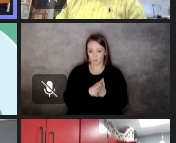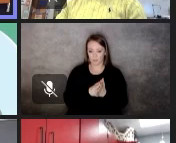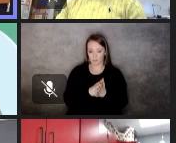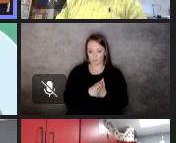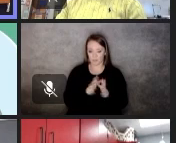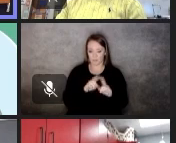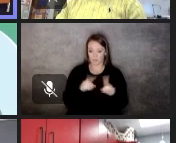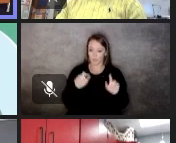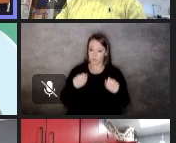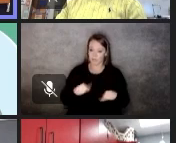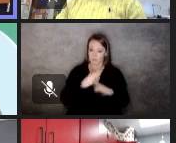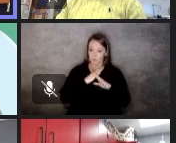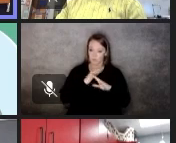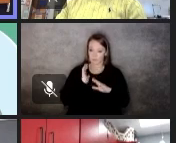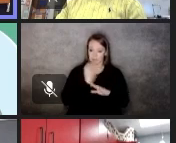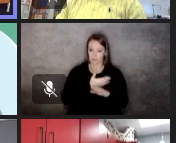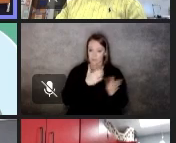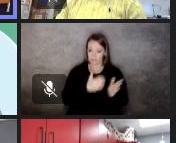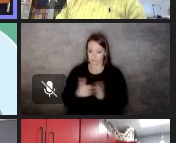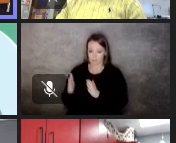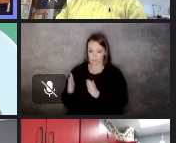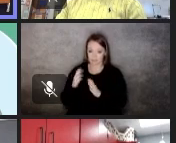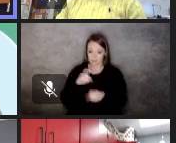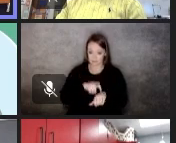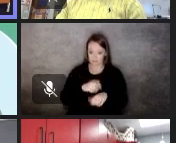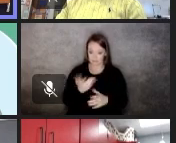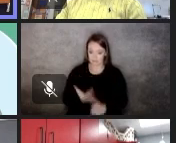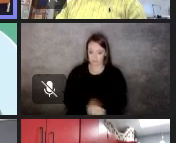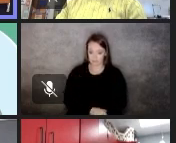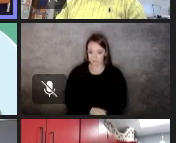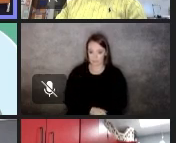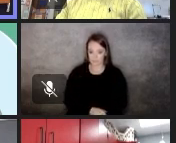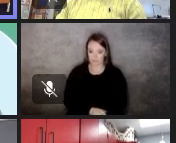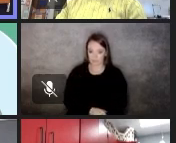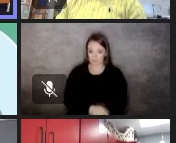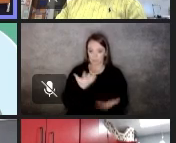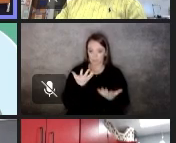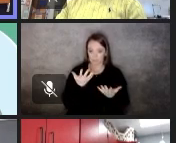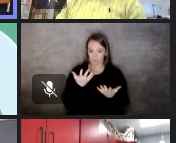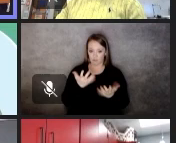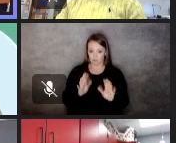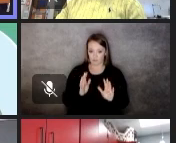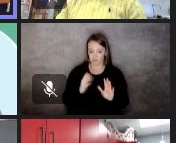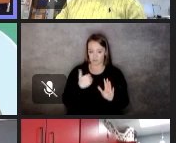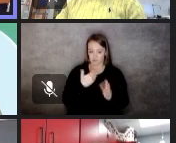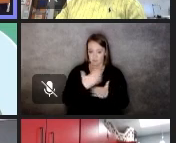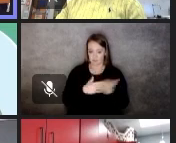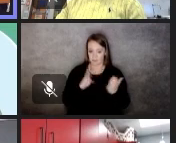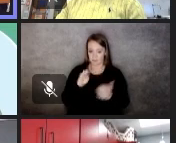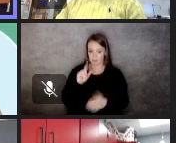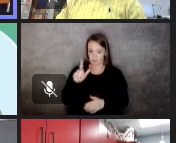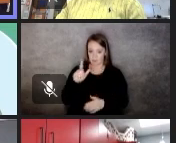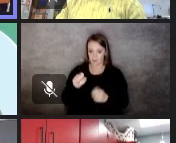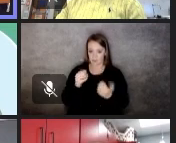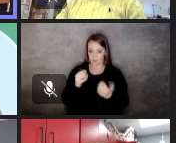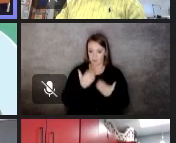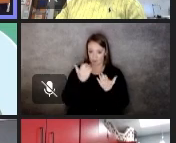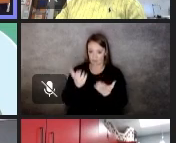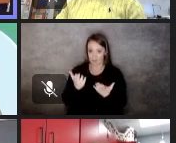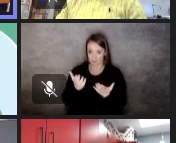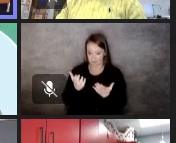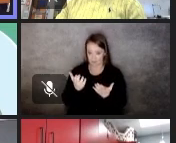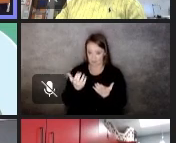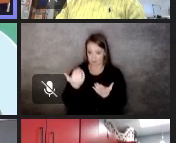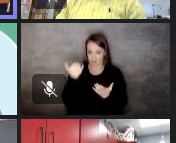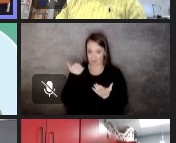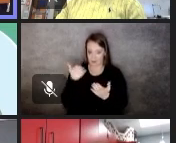period, our planning time. There's been bills that have been presented in the last session to do that, and if we can get more support to keep that